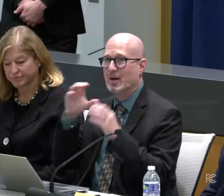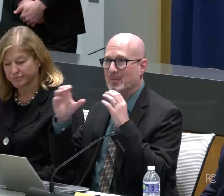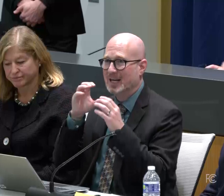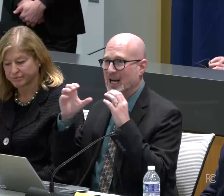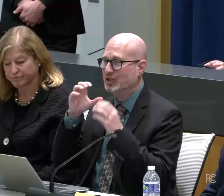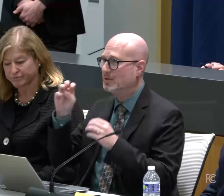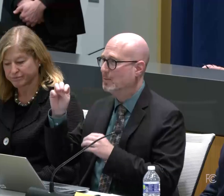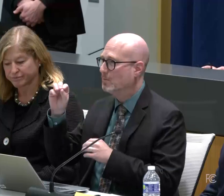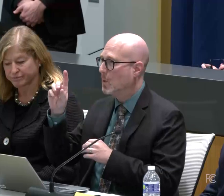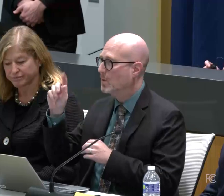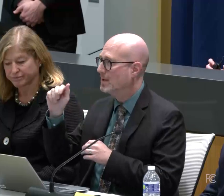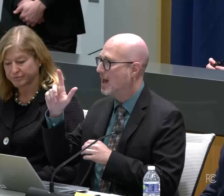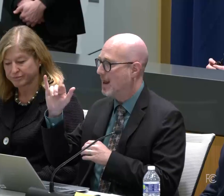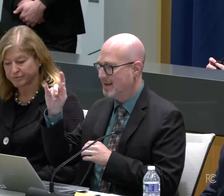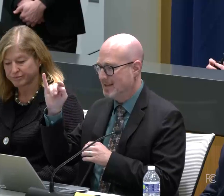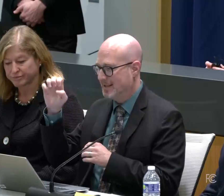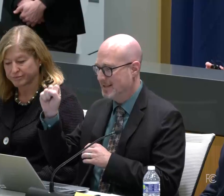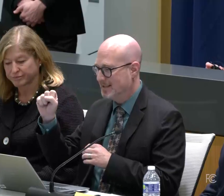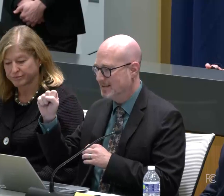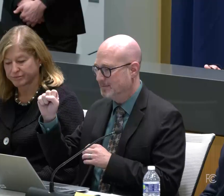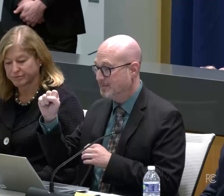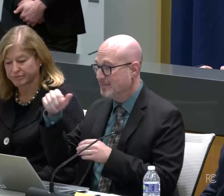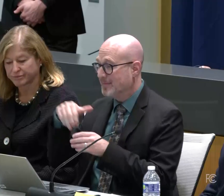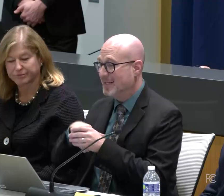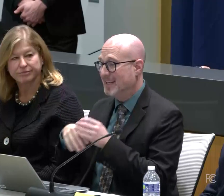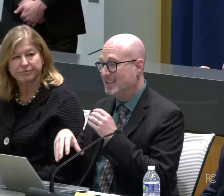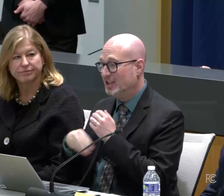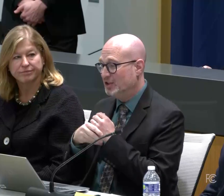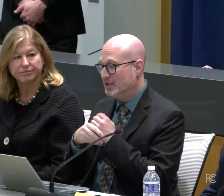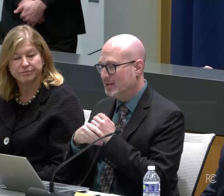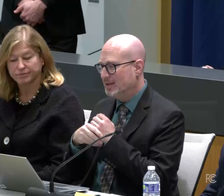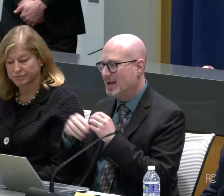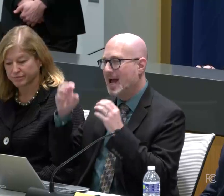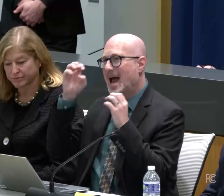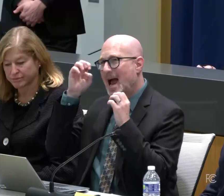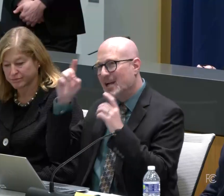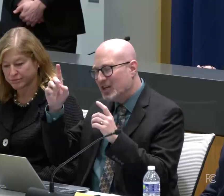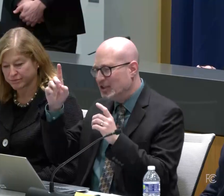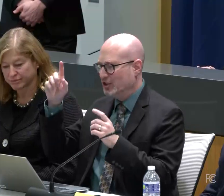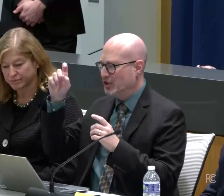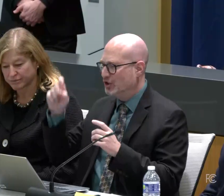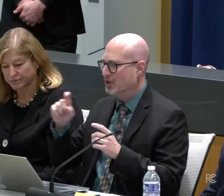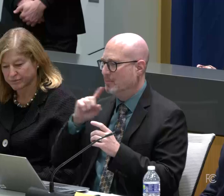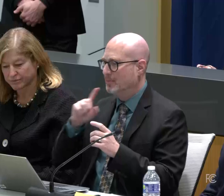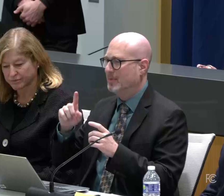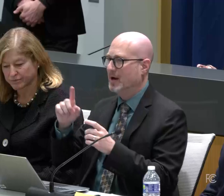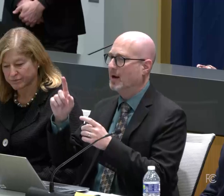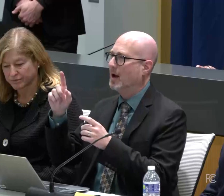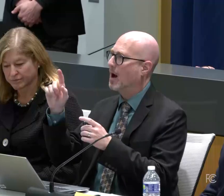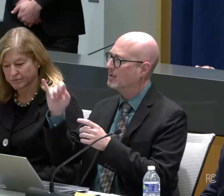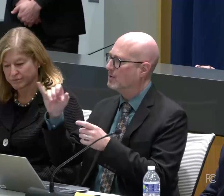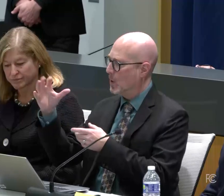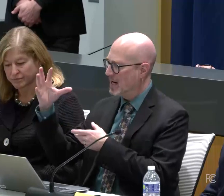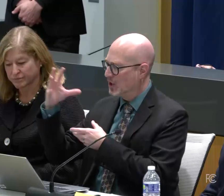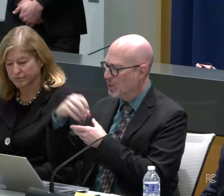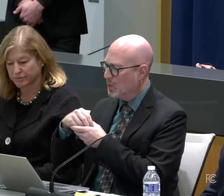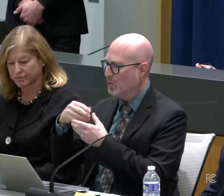RTT, as well as other communication modalities. In addition,